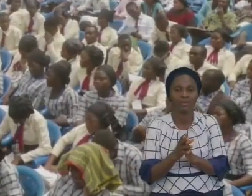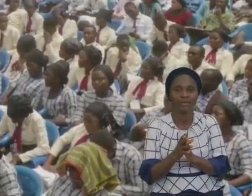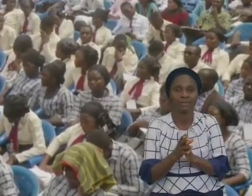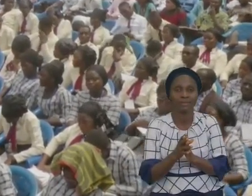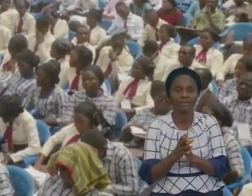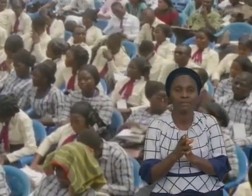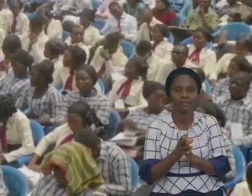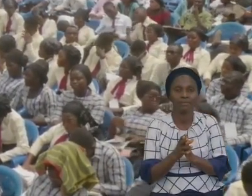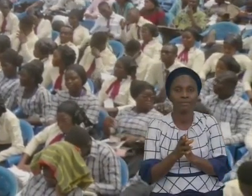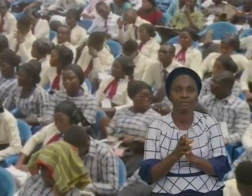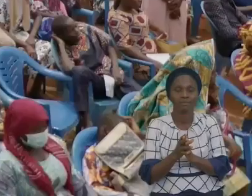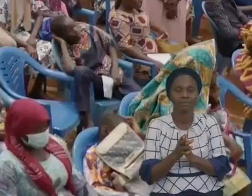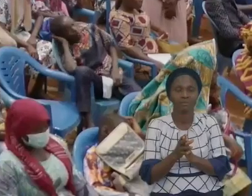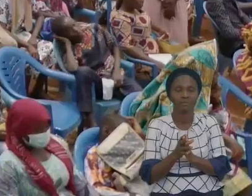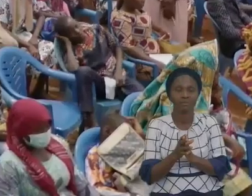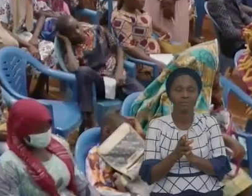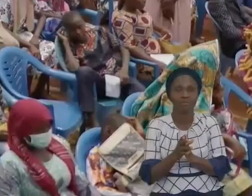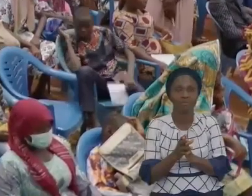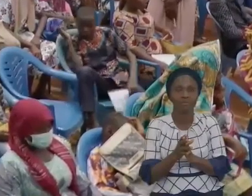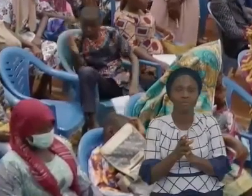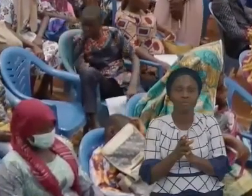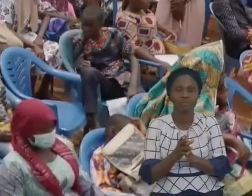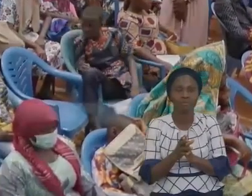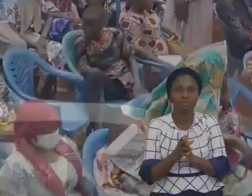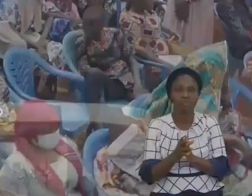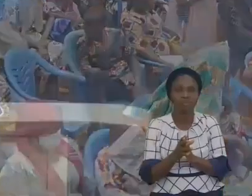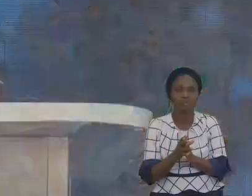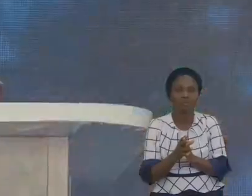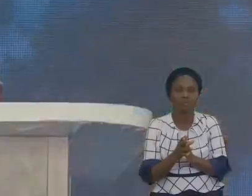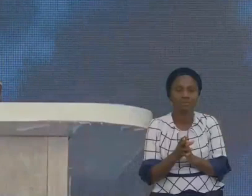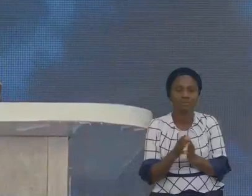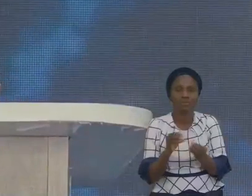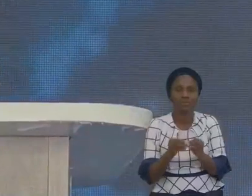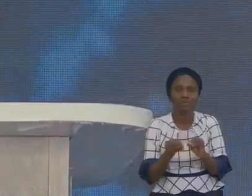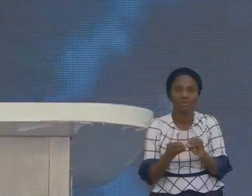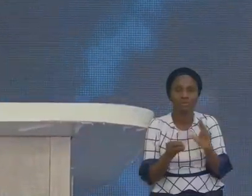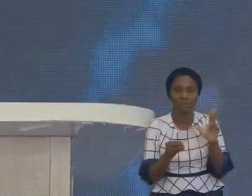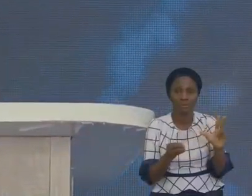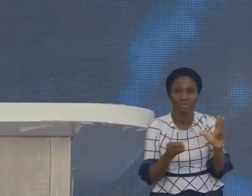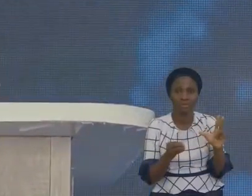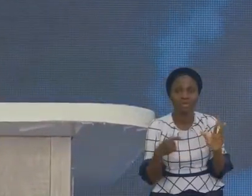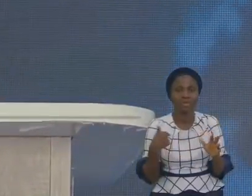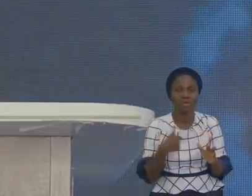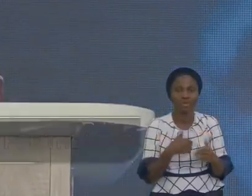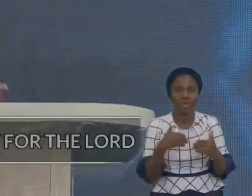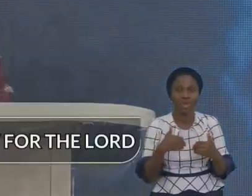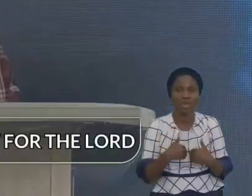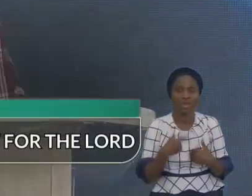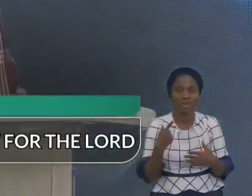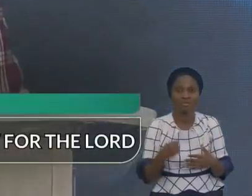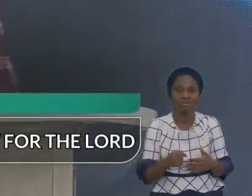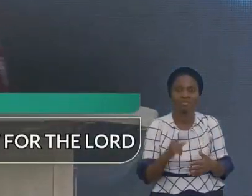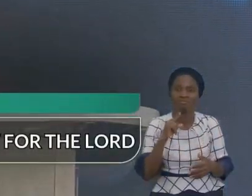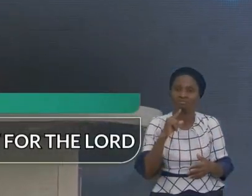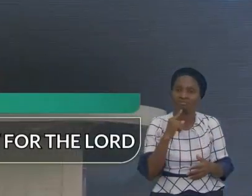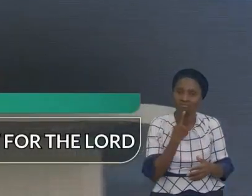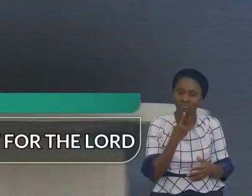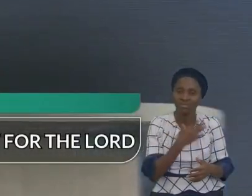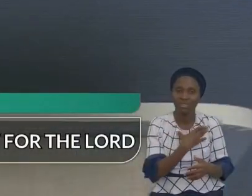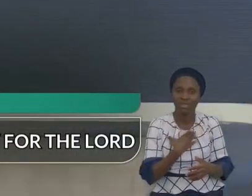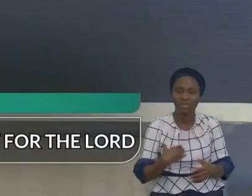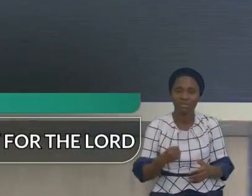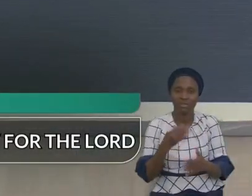Number three, now we have the diligence and the heavenly way for the Lord.